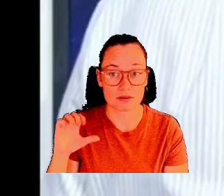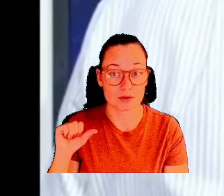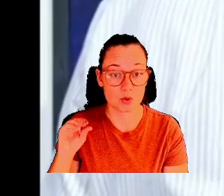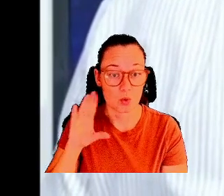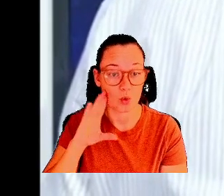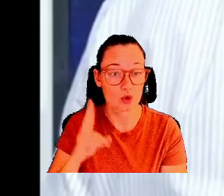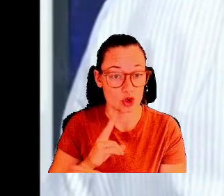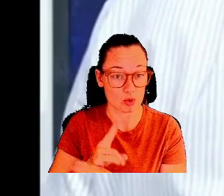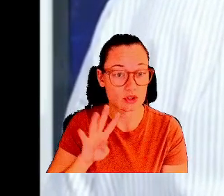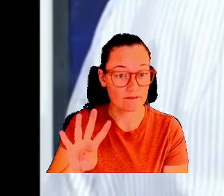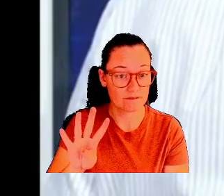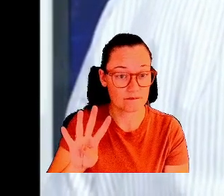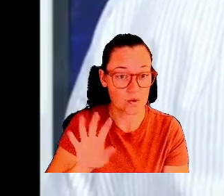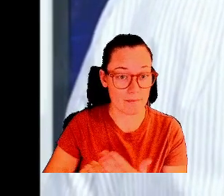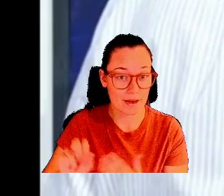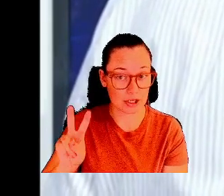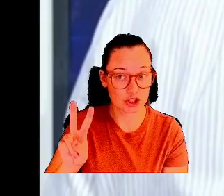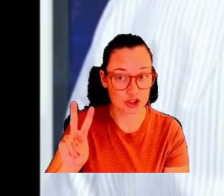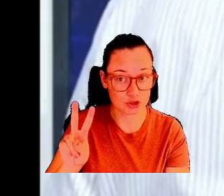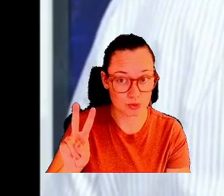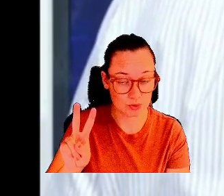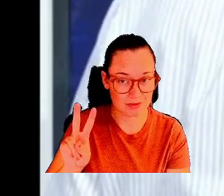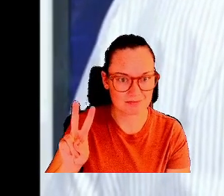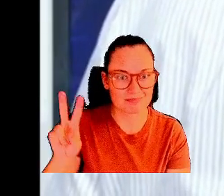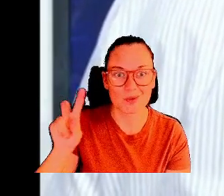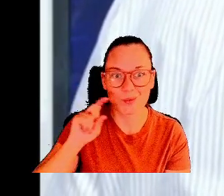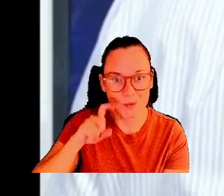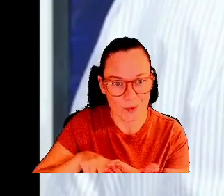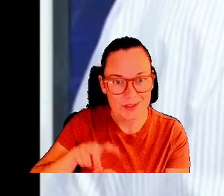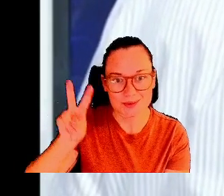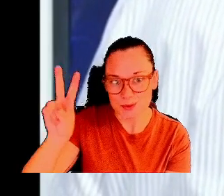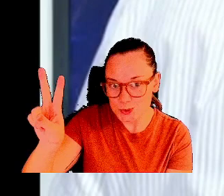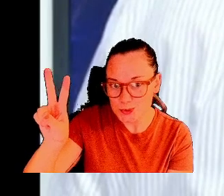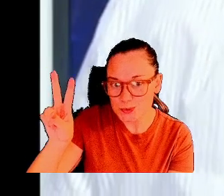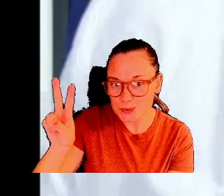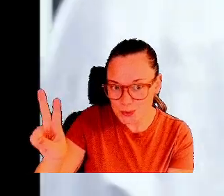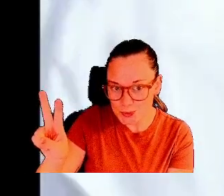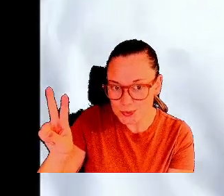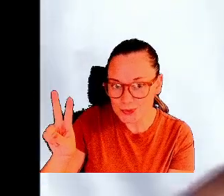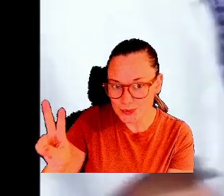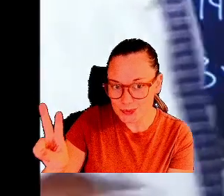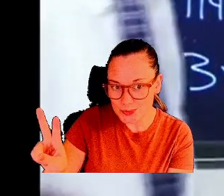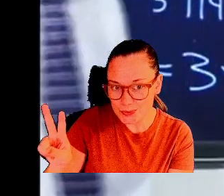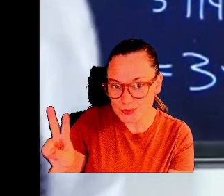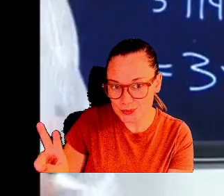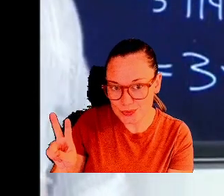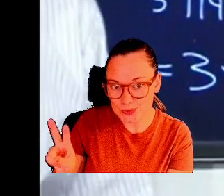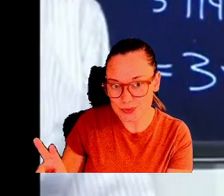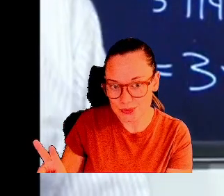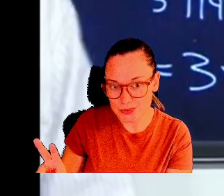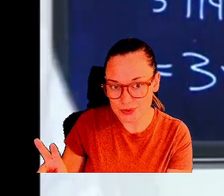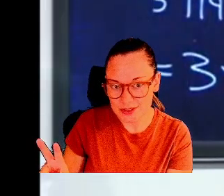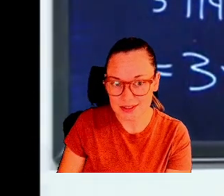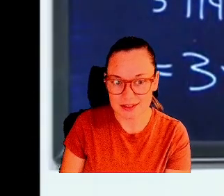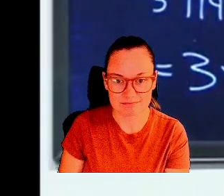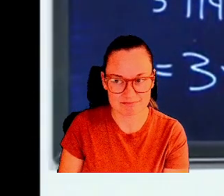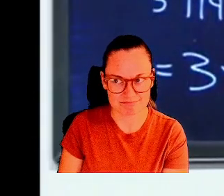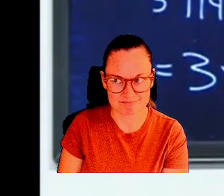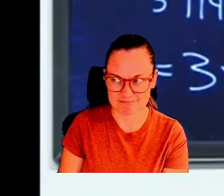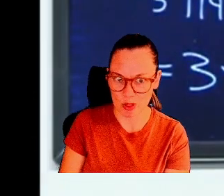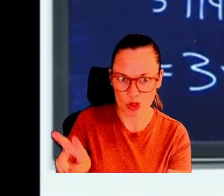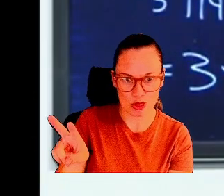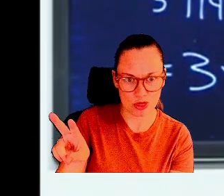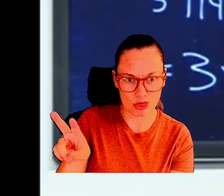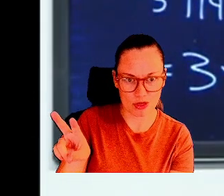and 6 minus 4, and 8 minus 6, and 10 minus 8. And look at there. The